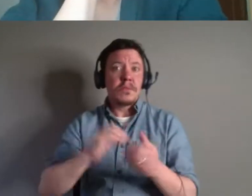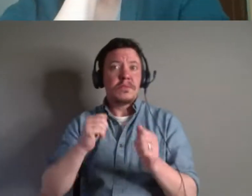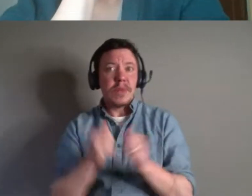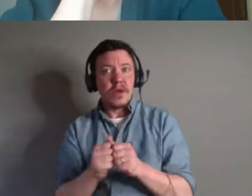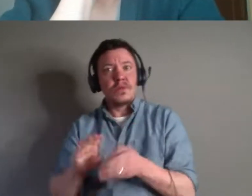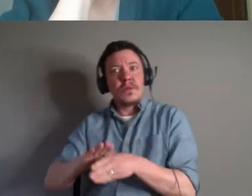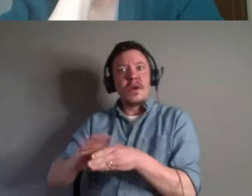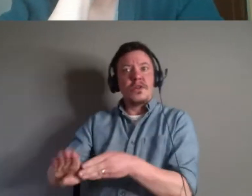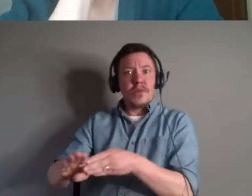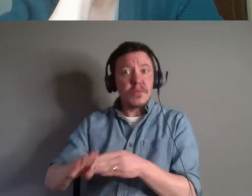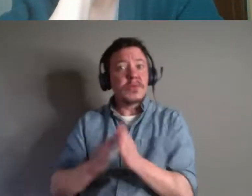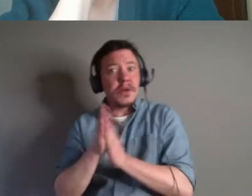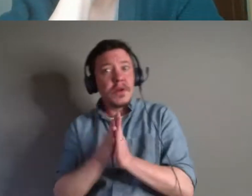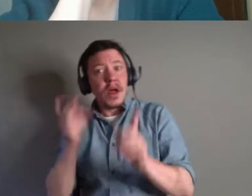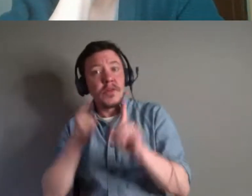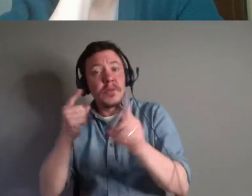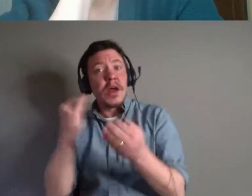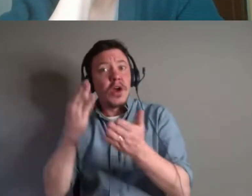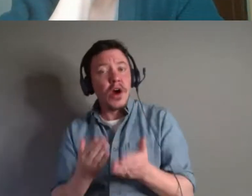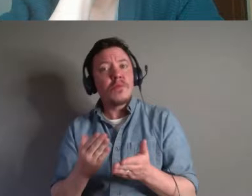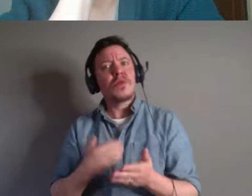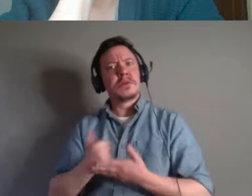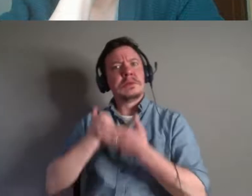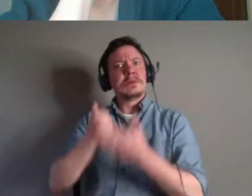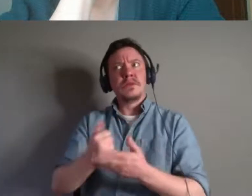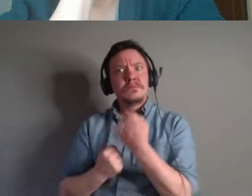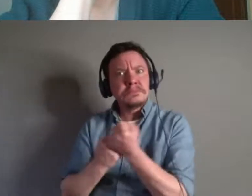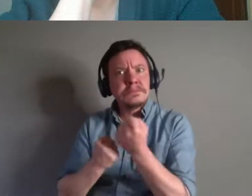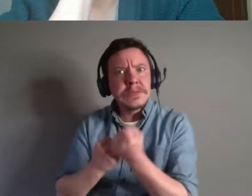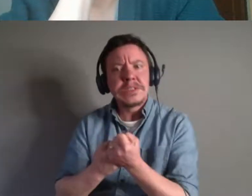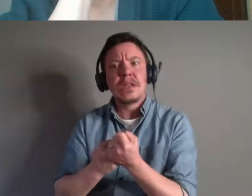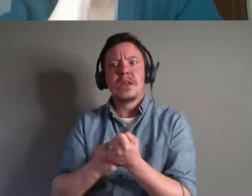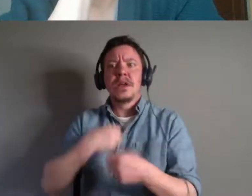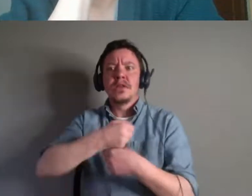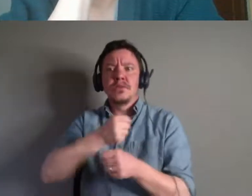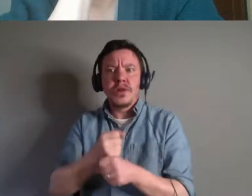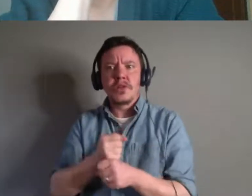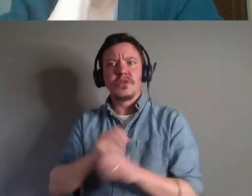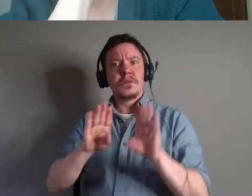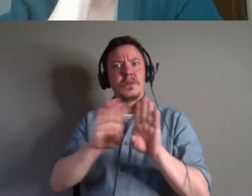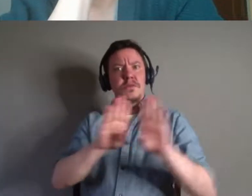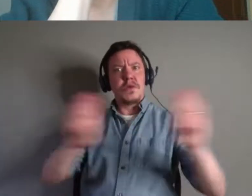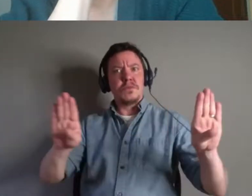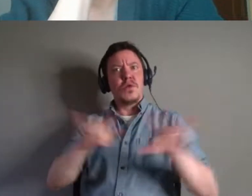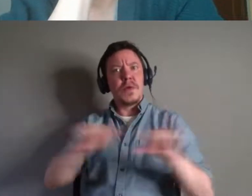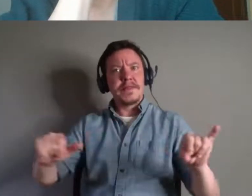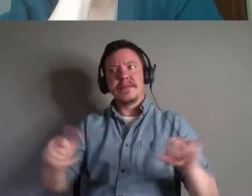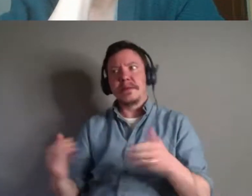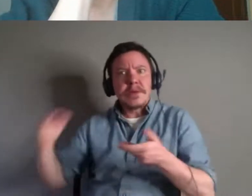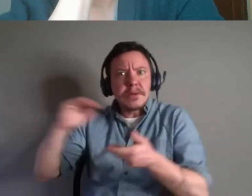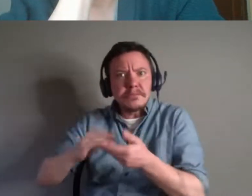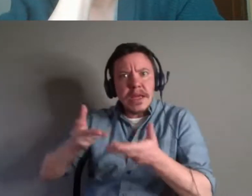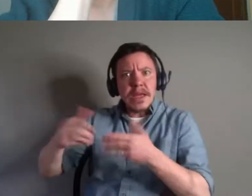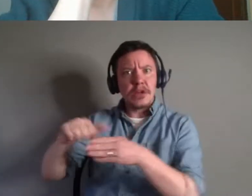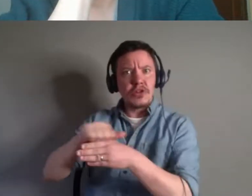underrepresented aspiring artists to help facilitate the production of the mural while engaging and training